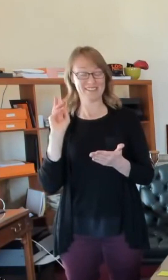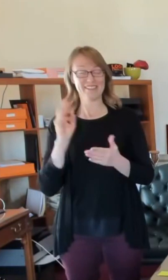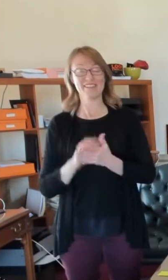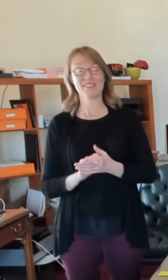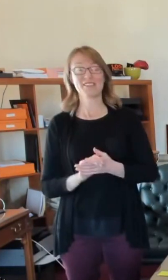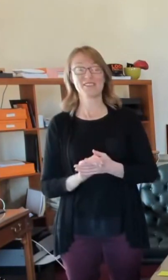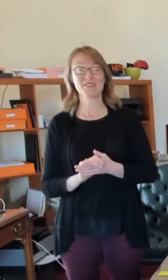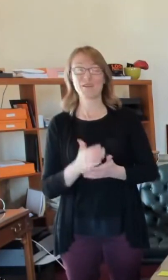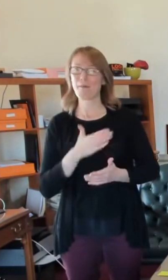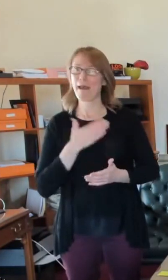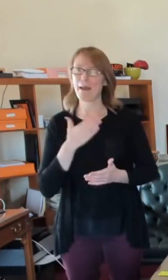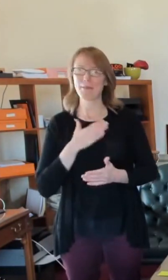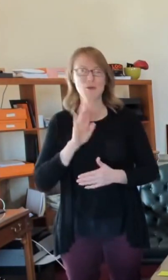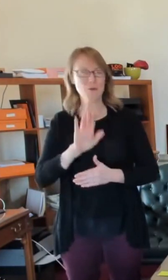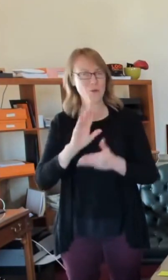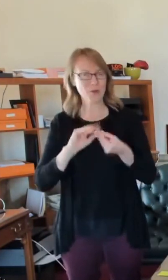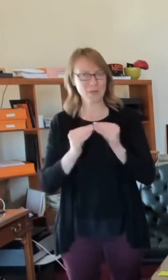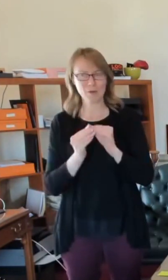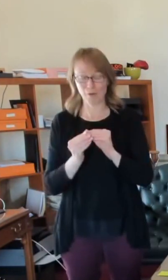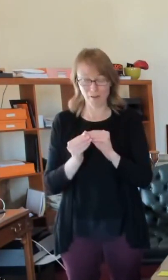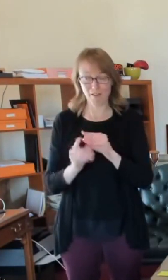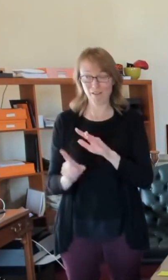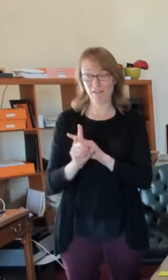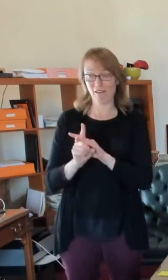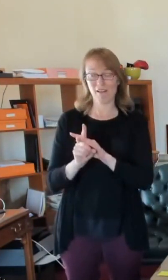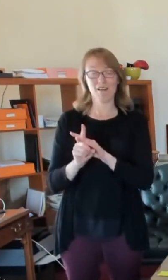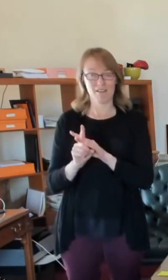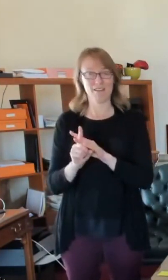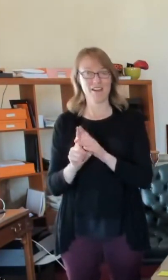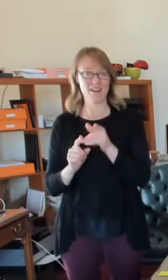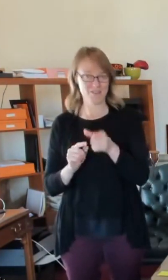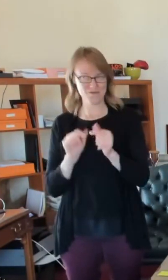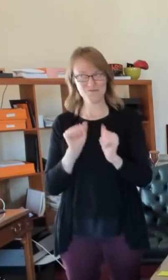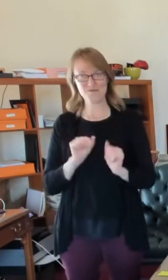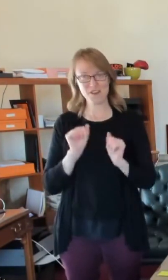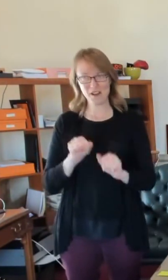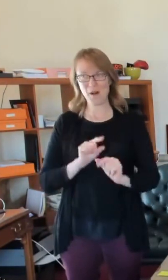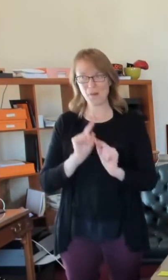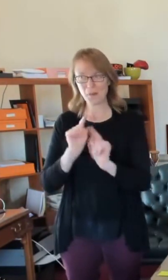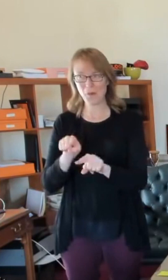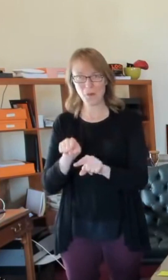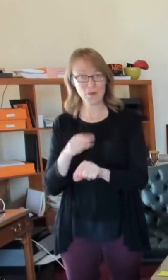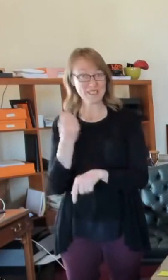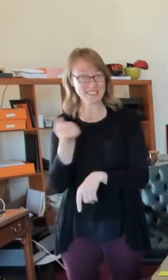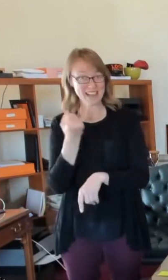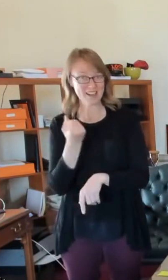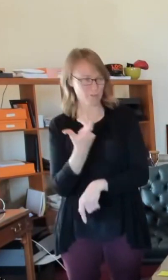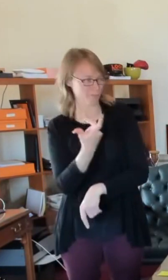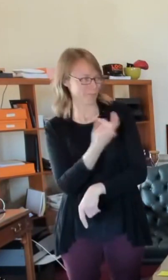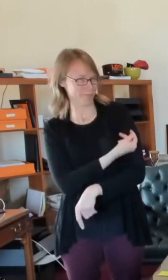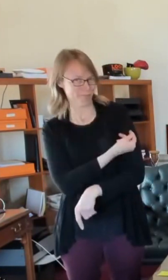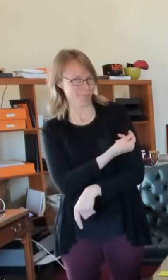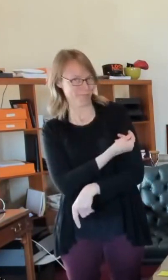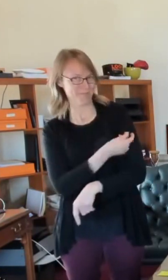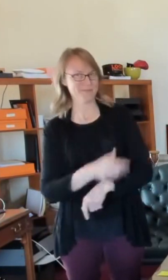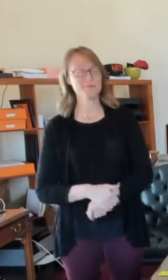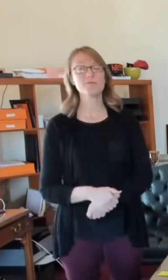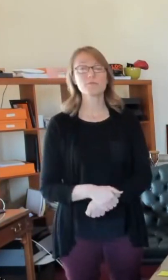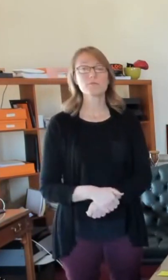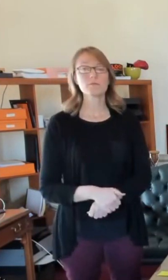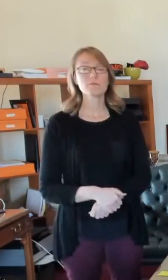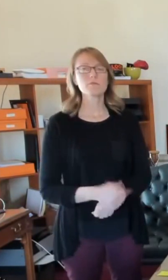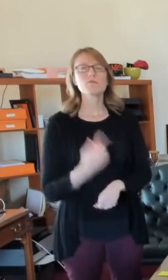number came up with us and that you were able to get the vaccination on Saturday. We have a question about COVID-19